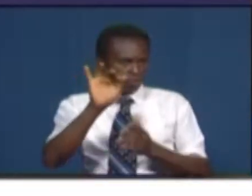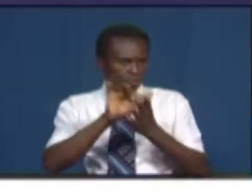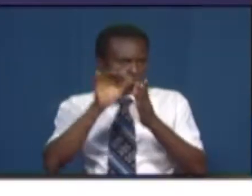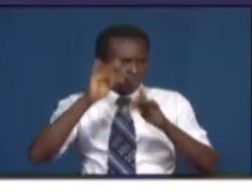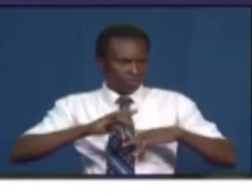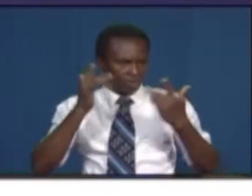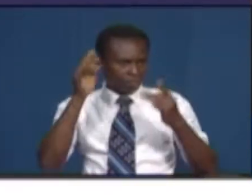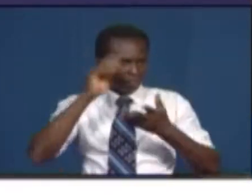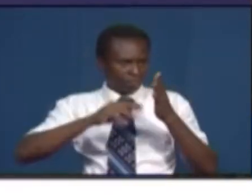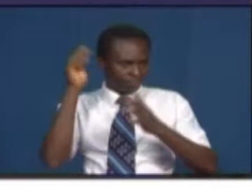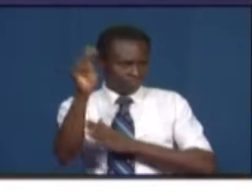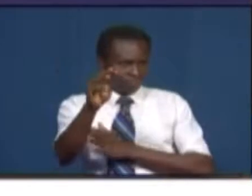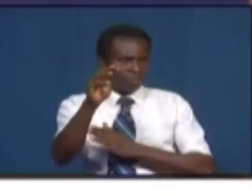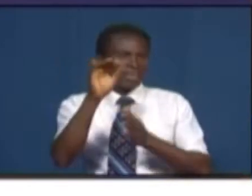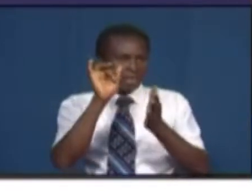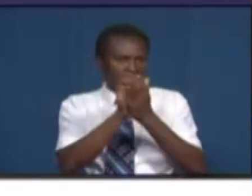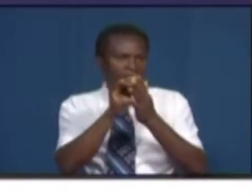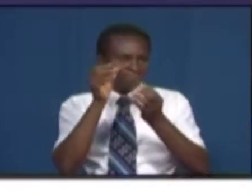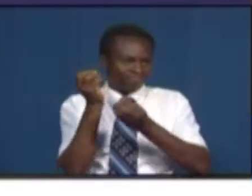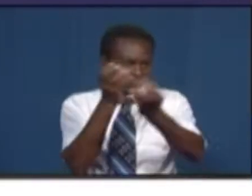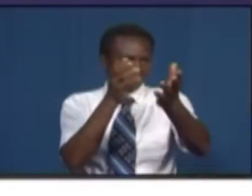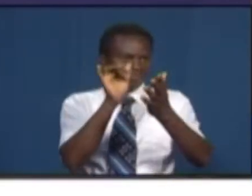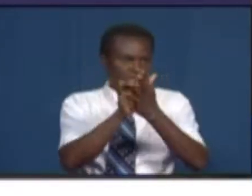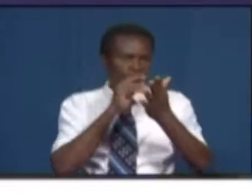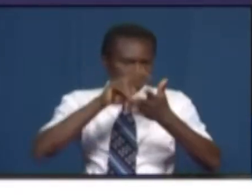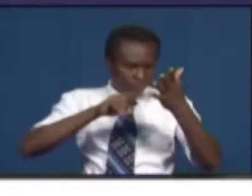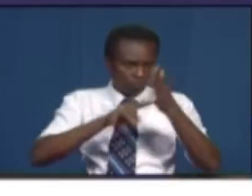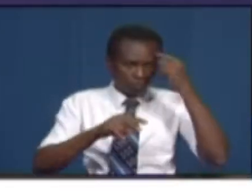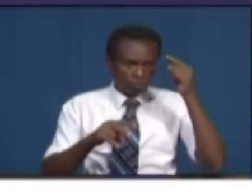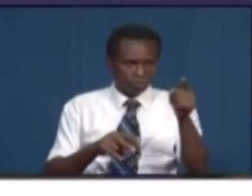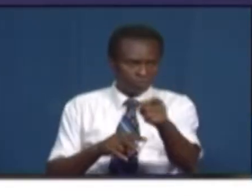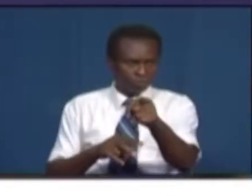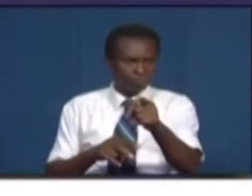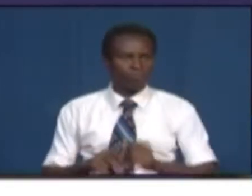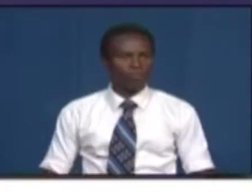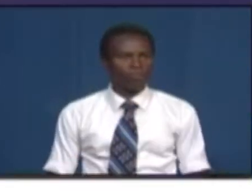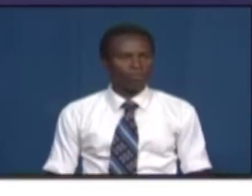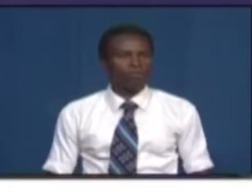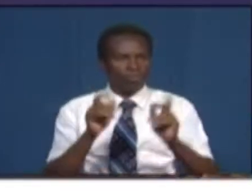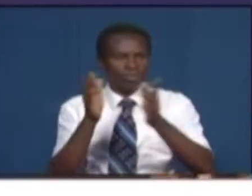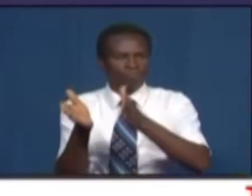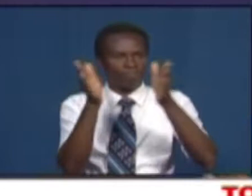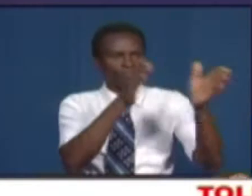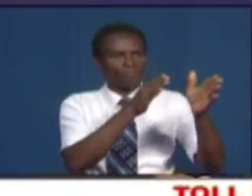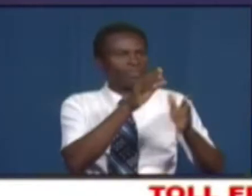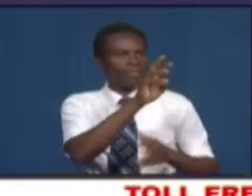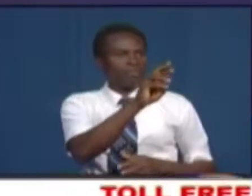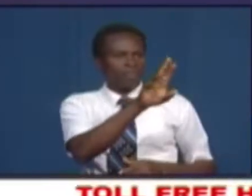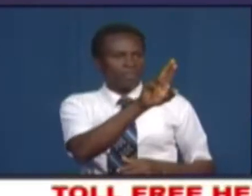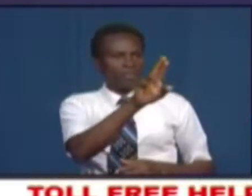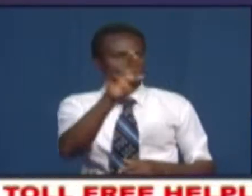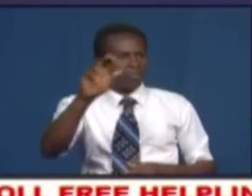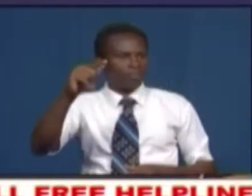050-606-7424, 050-606-7424, and we'll read them live on the show. So, on that note, Mrs. Kwashiga, I know in your line of